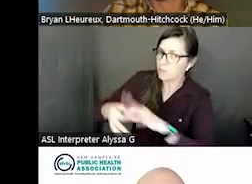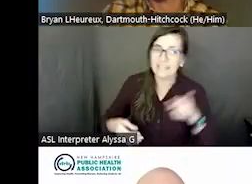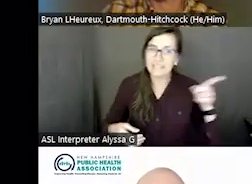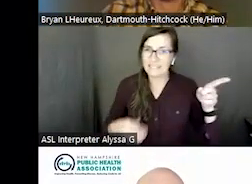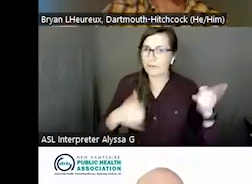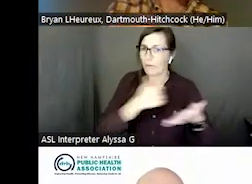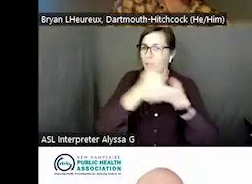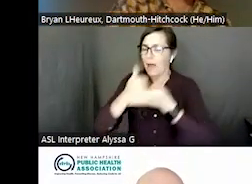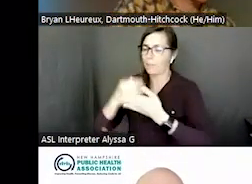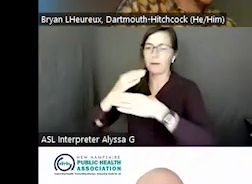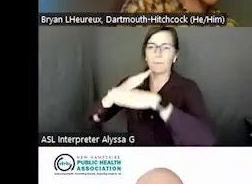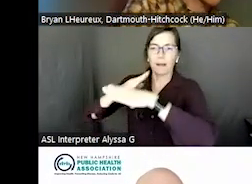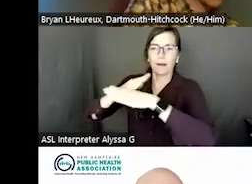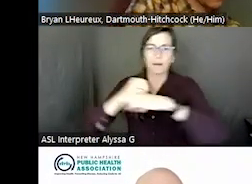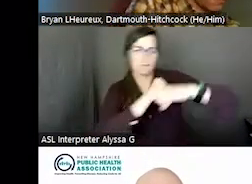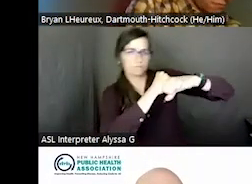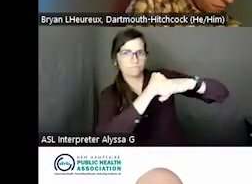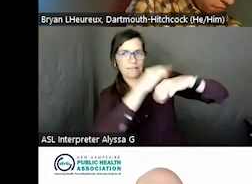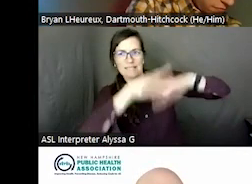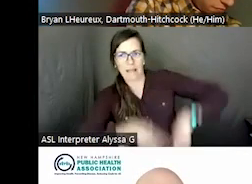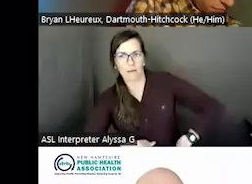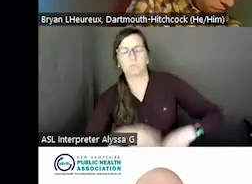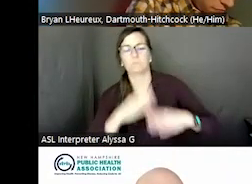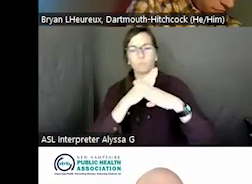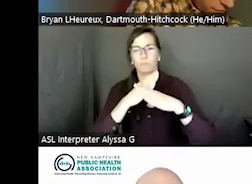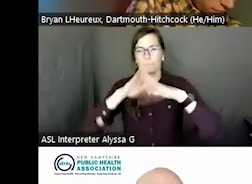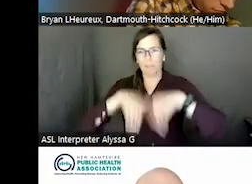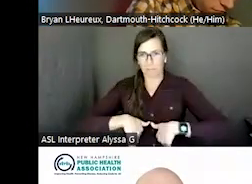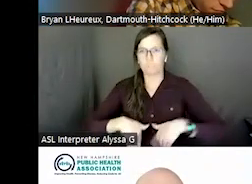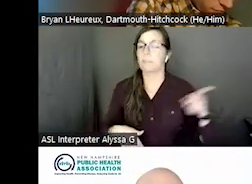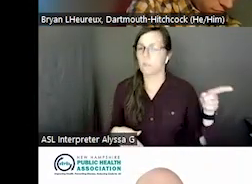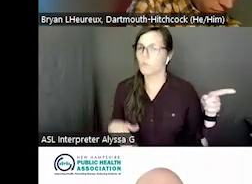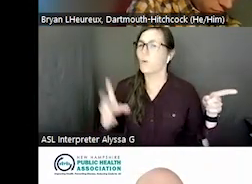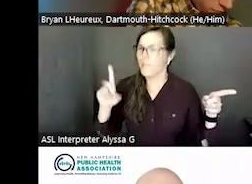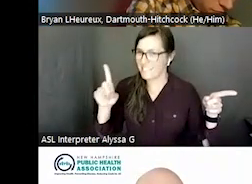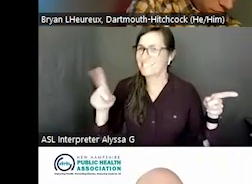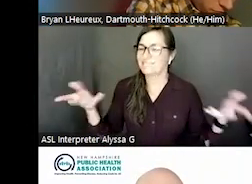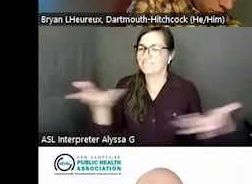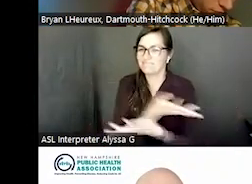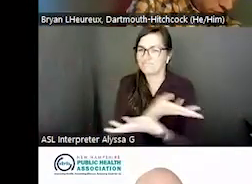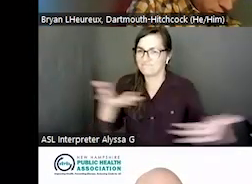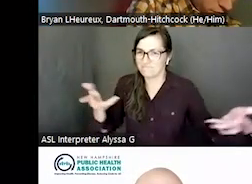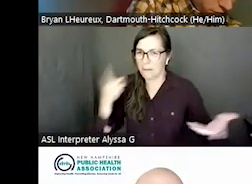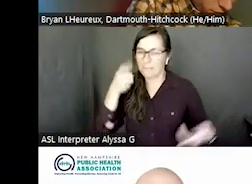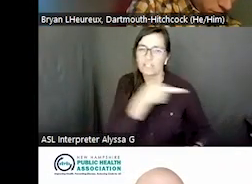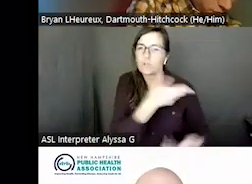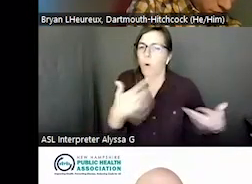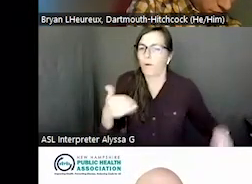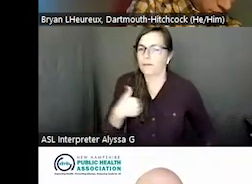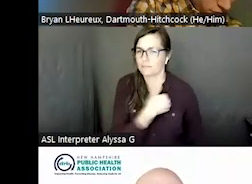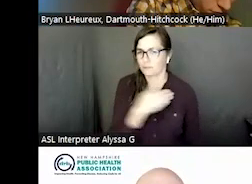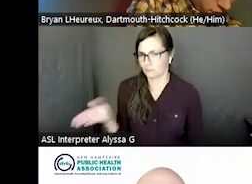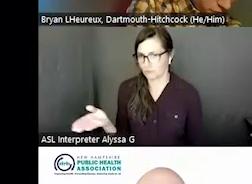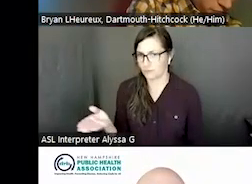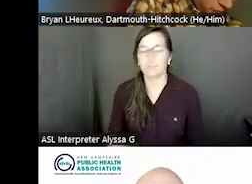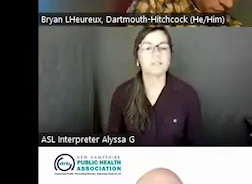really what he has done in this interaction and with multiple others. So here's